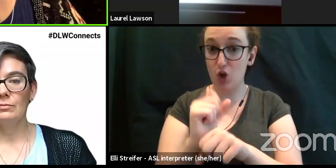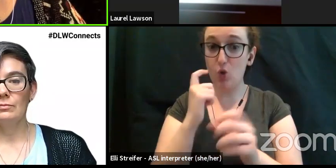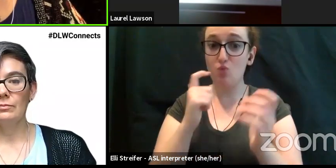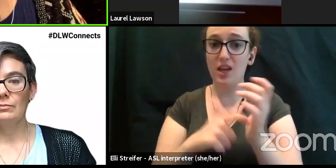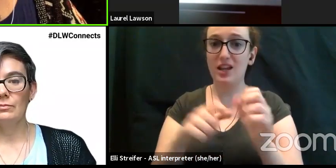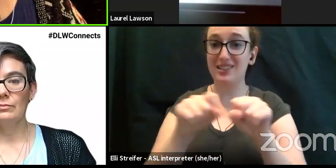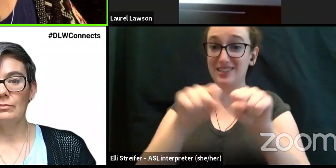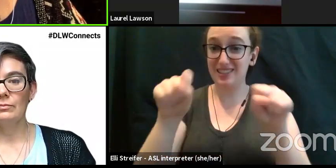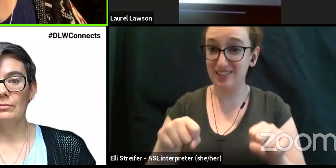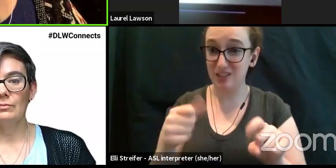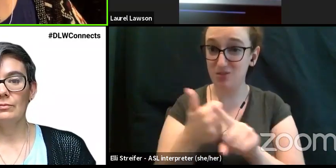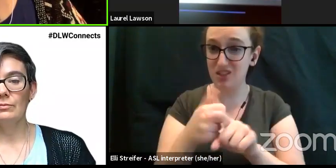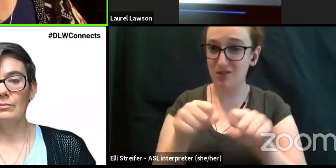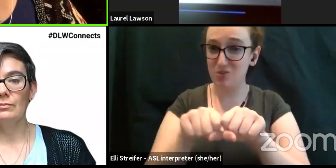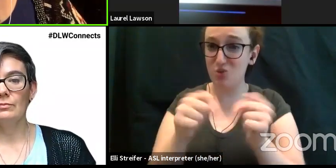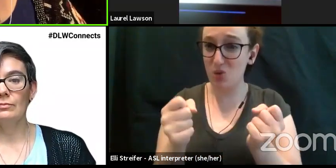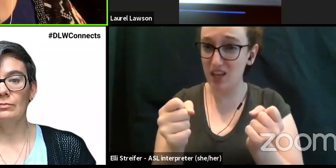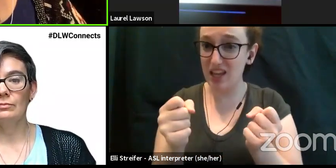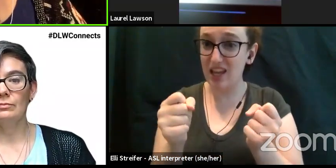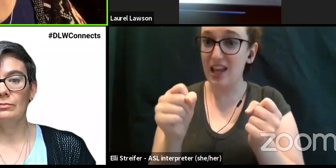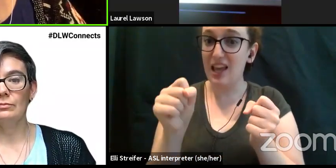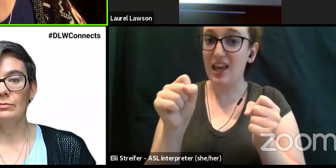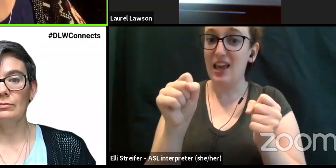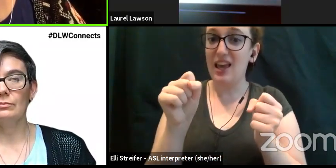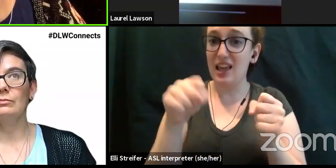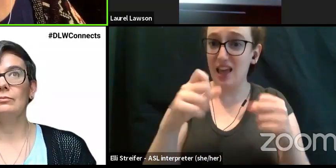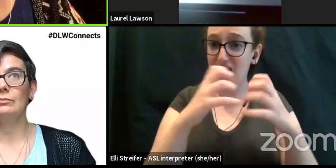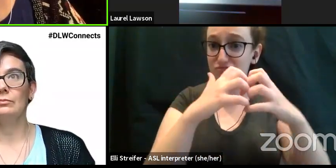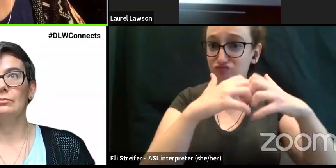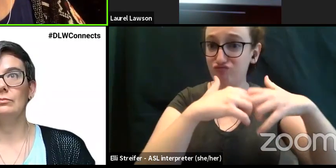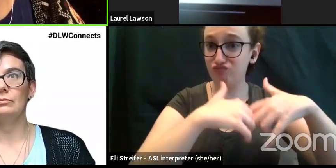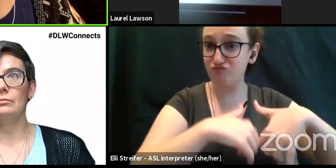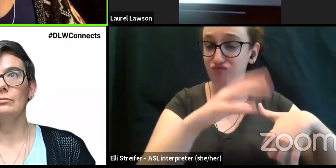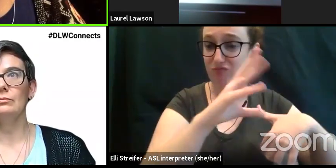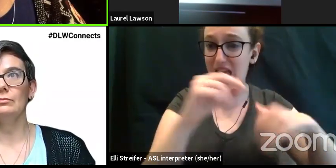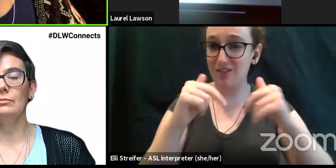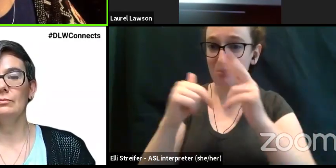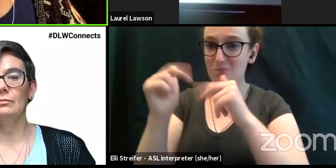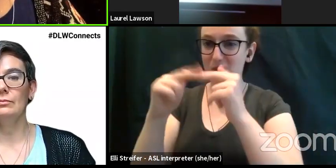broken, like can come apart and we can rebuild something